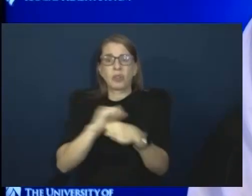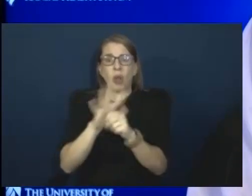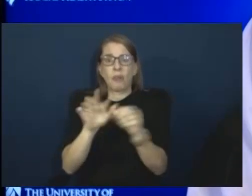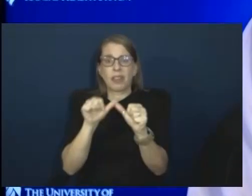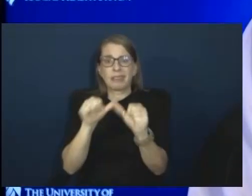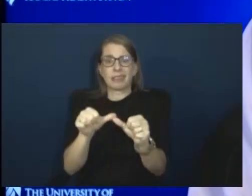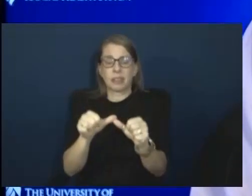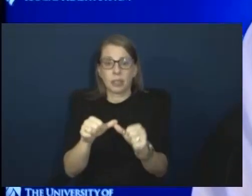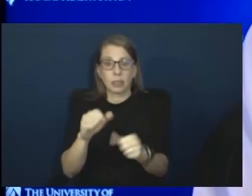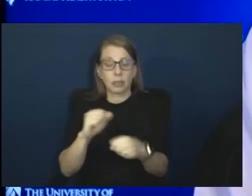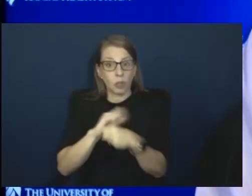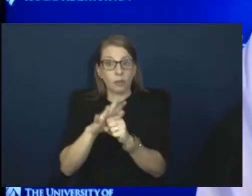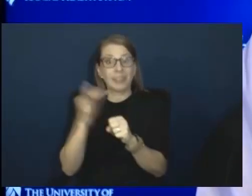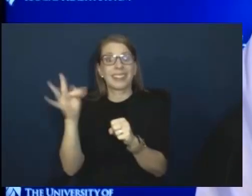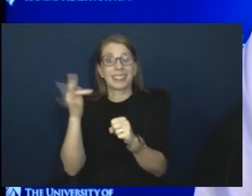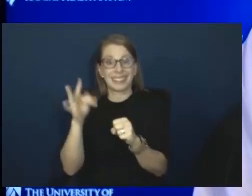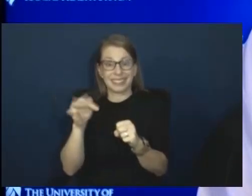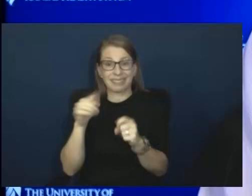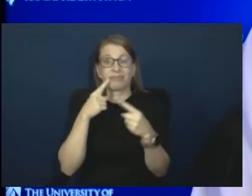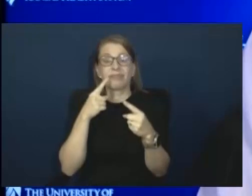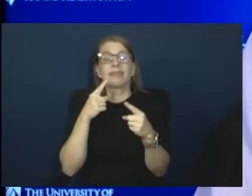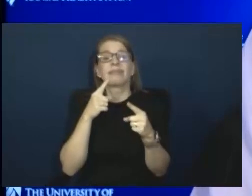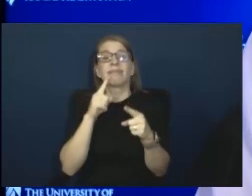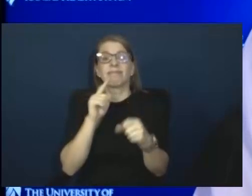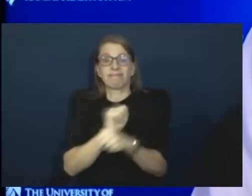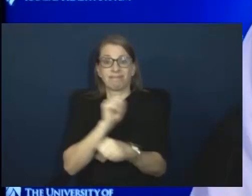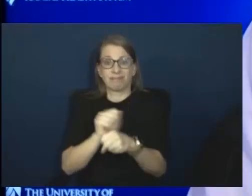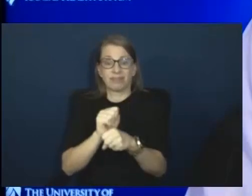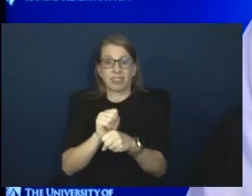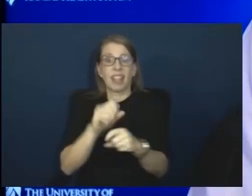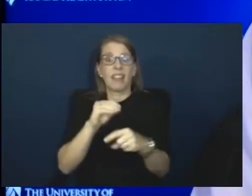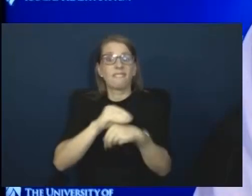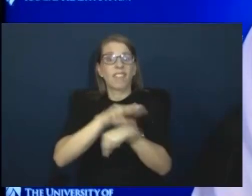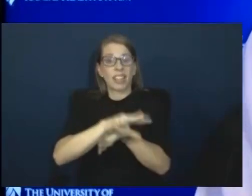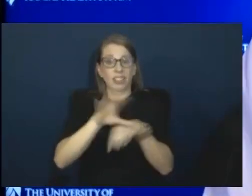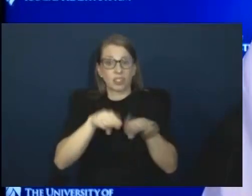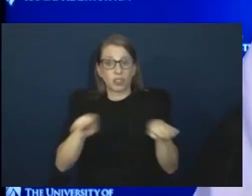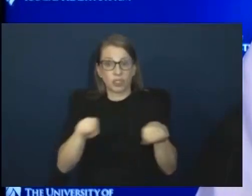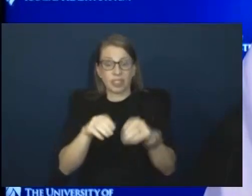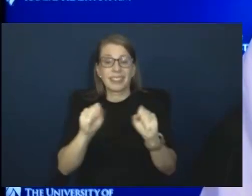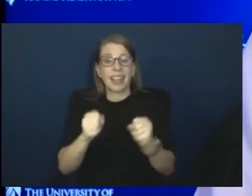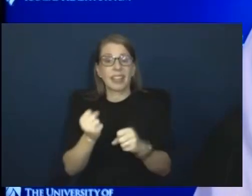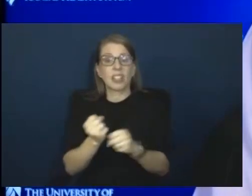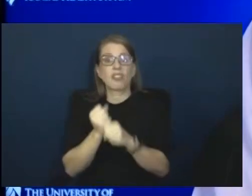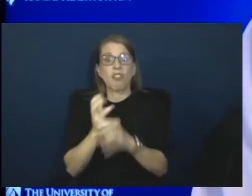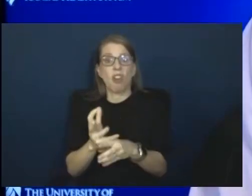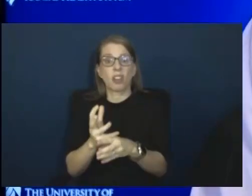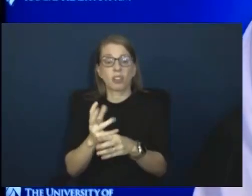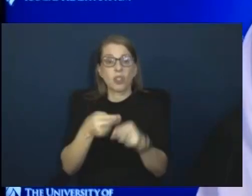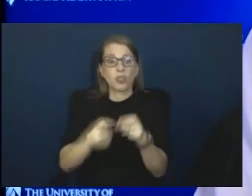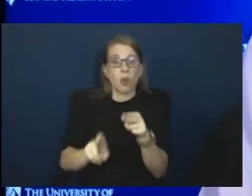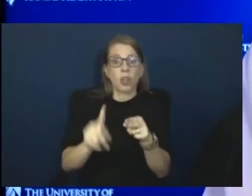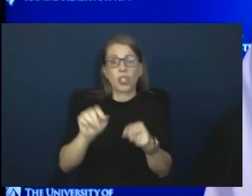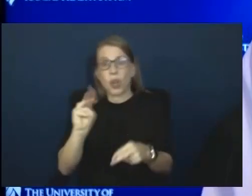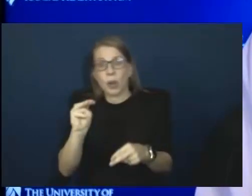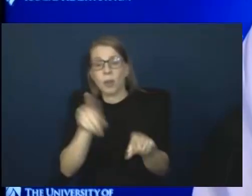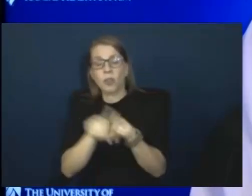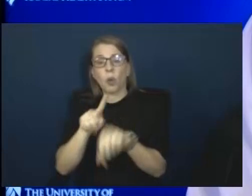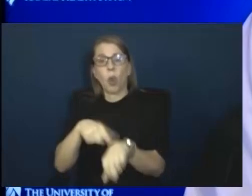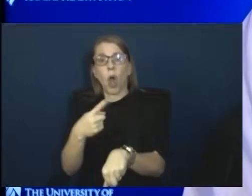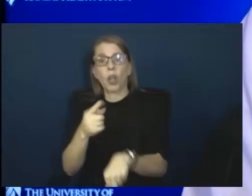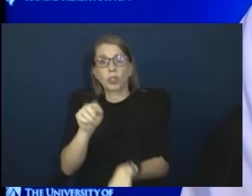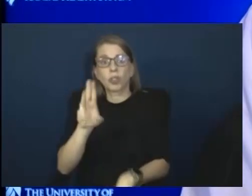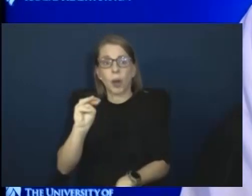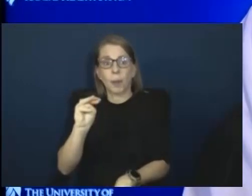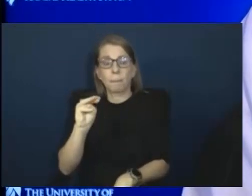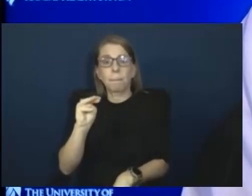does affect and infect children and can cause short-term and long-term effects as well. So the best thing to do,